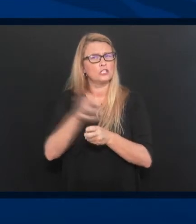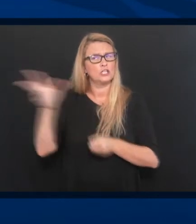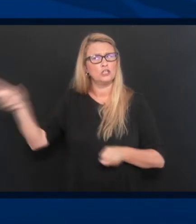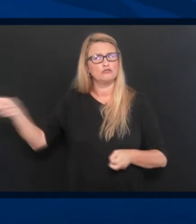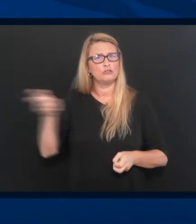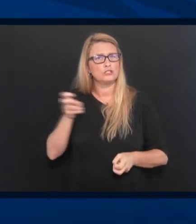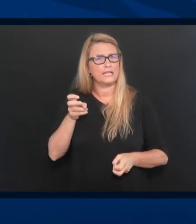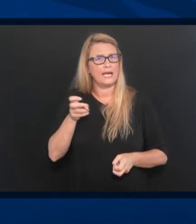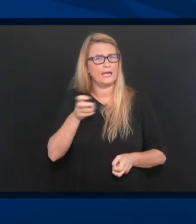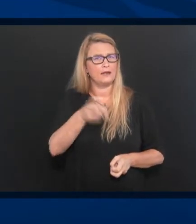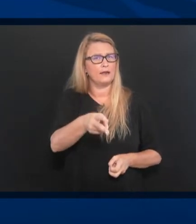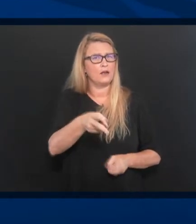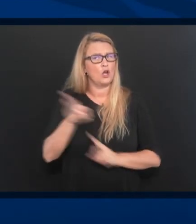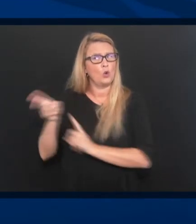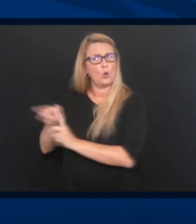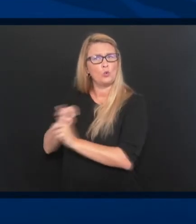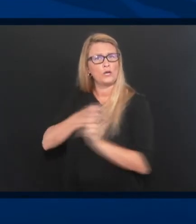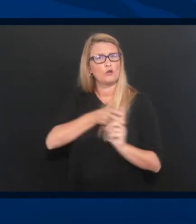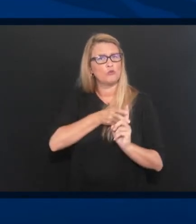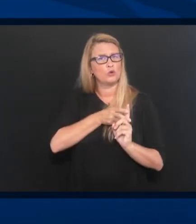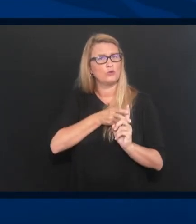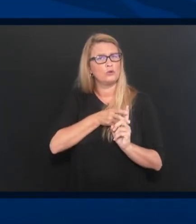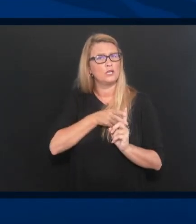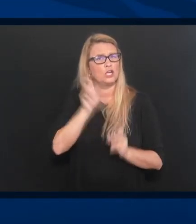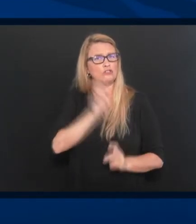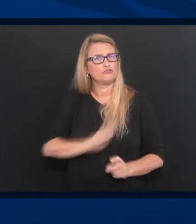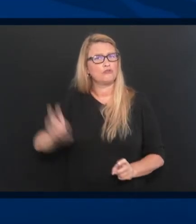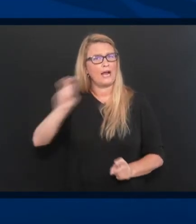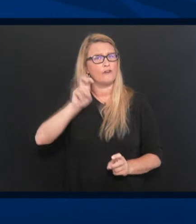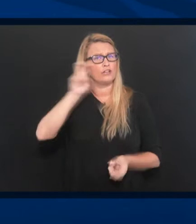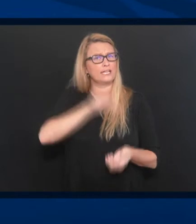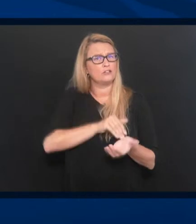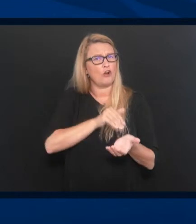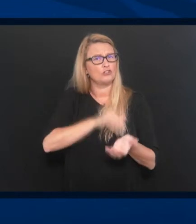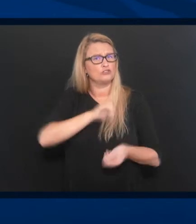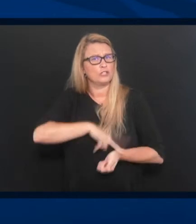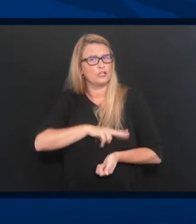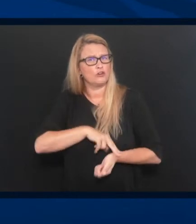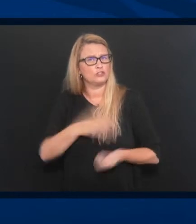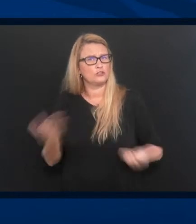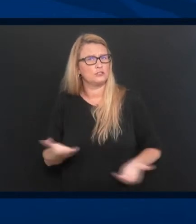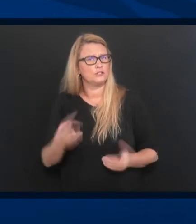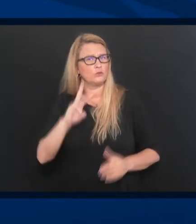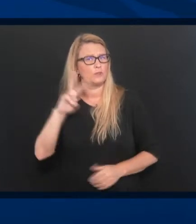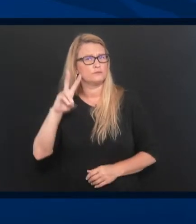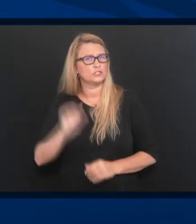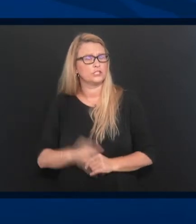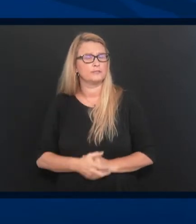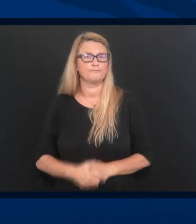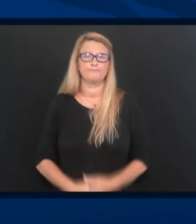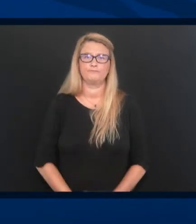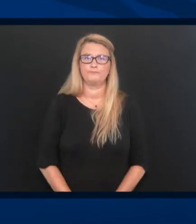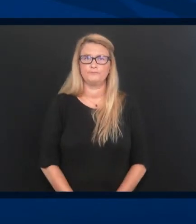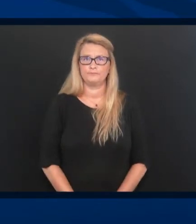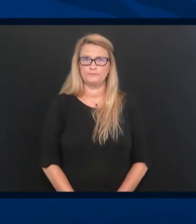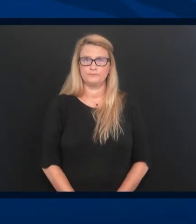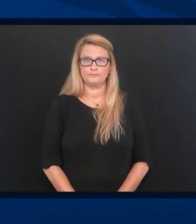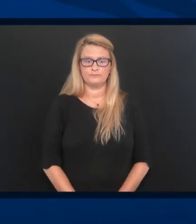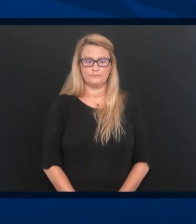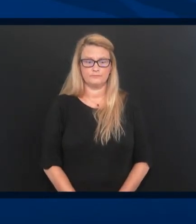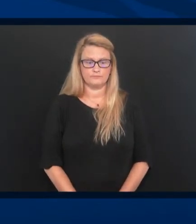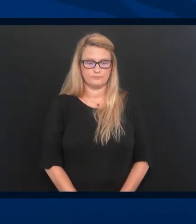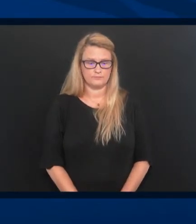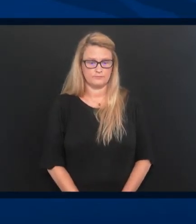nurses that have families here, that live here. So if you could just speak to that, I would appreciate it. Thank you. Maybe